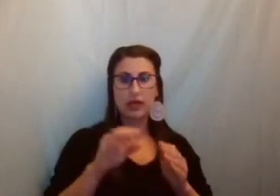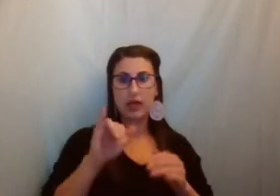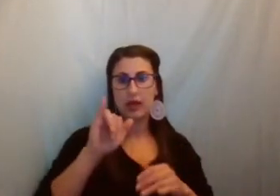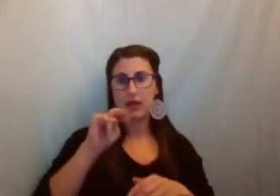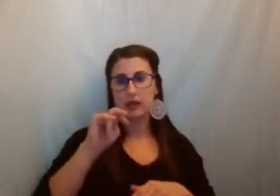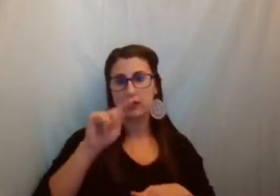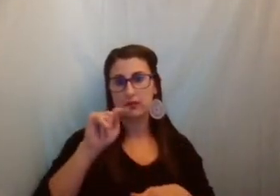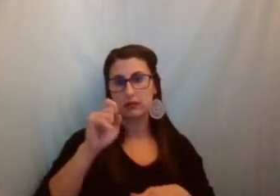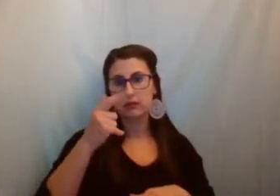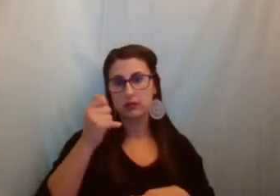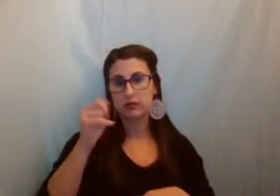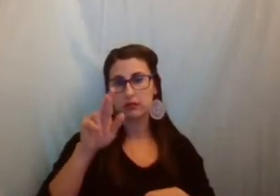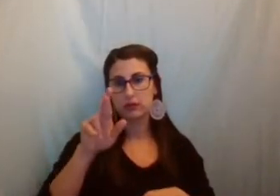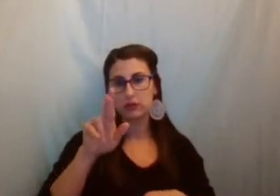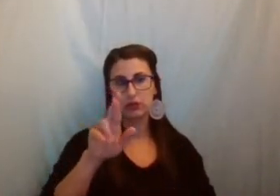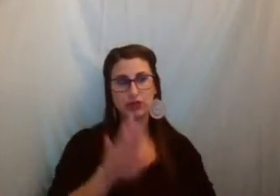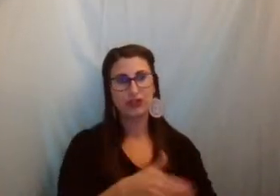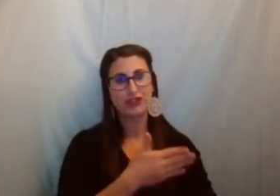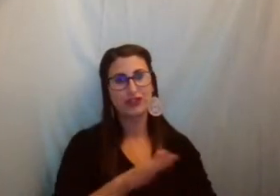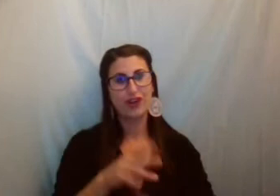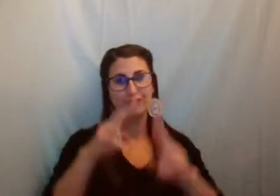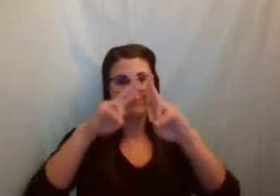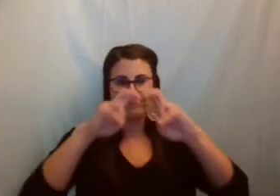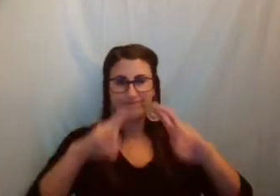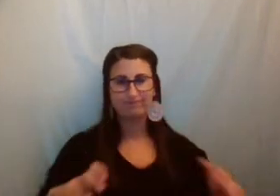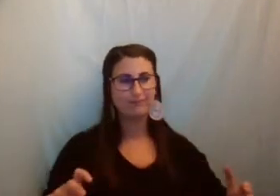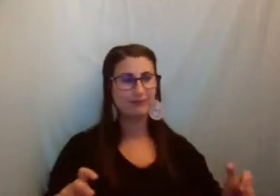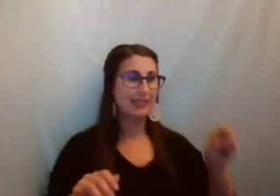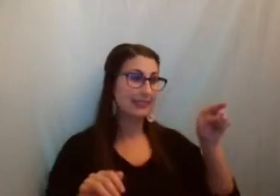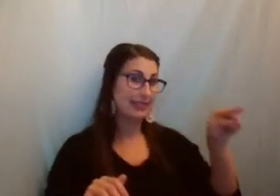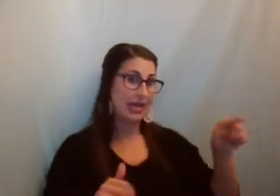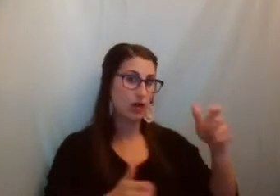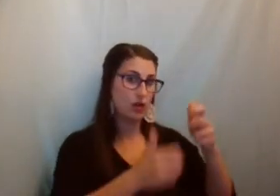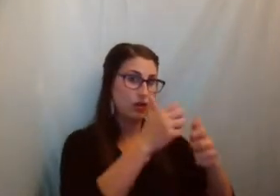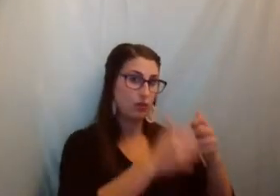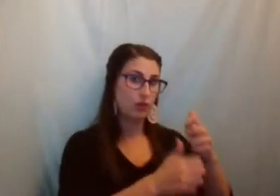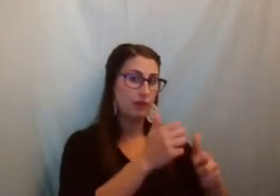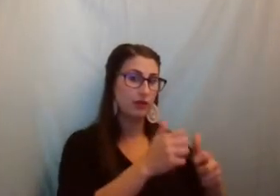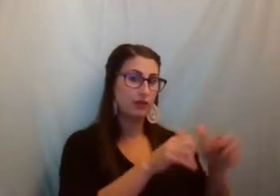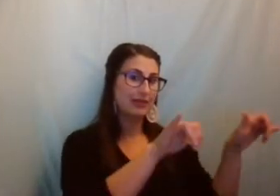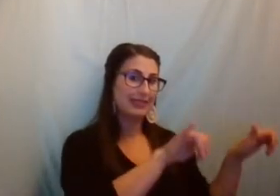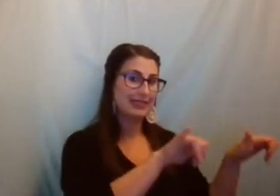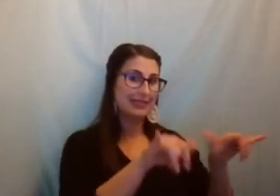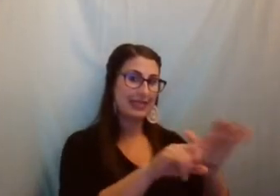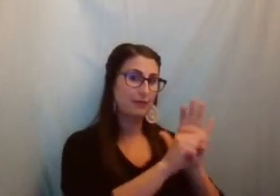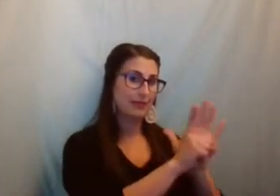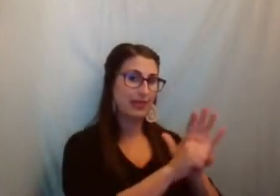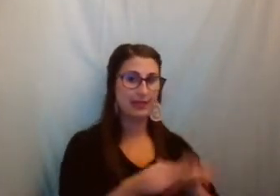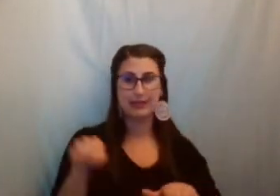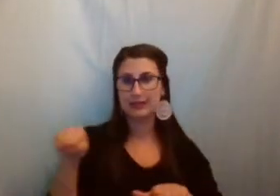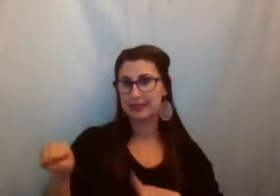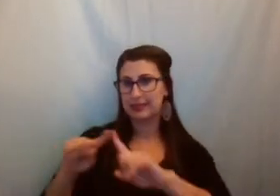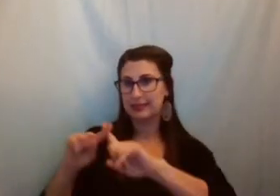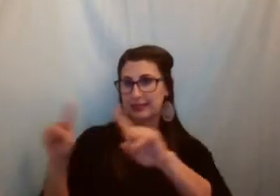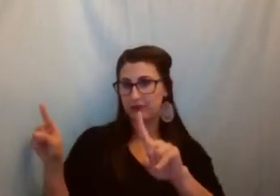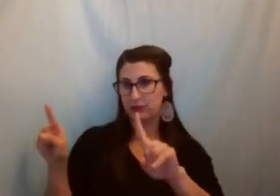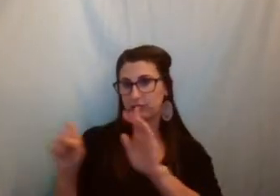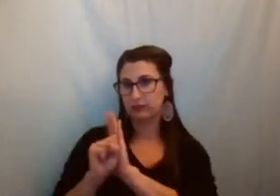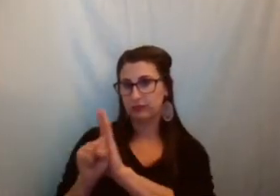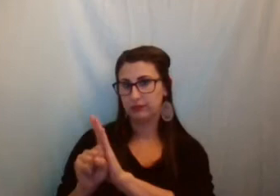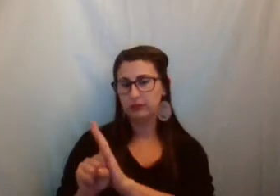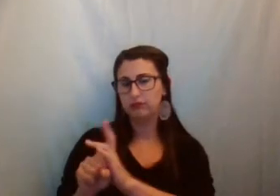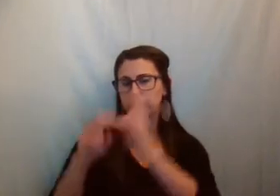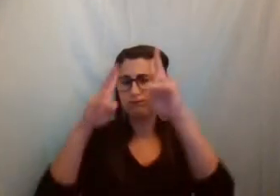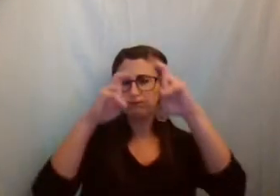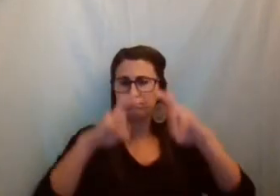dissection. So we have a problem over here where it's the same sign, and a problem over here where they're different signs. So we're just going